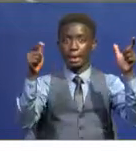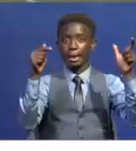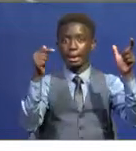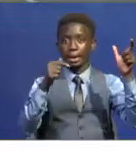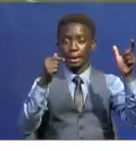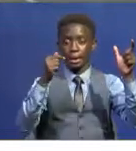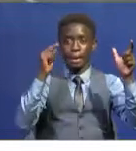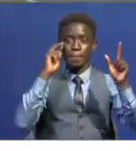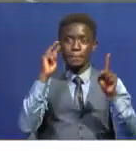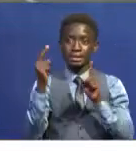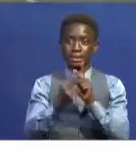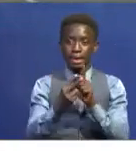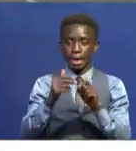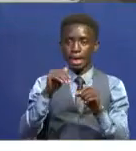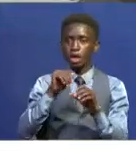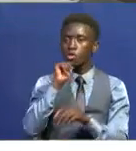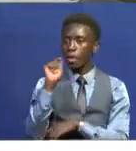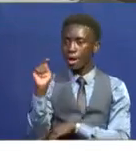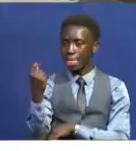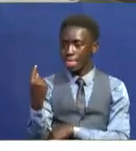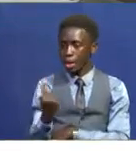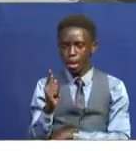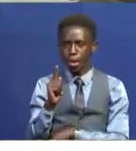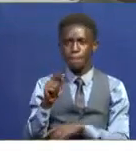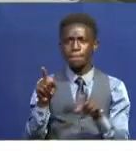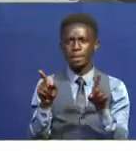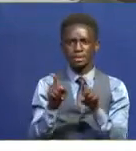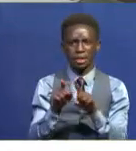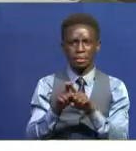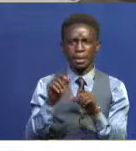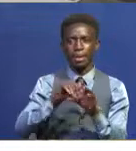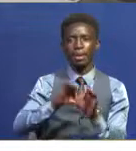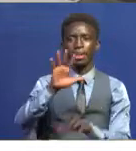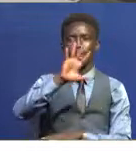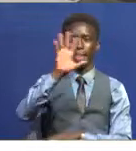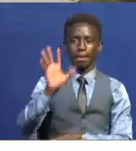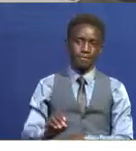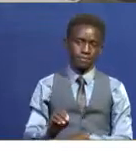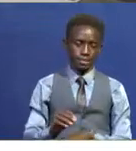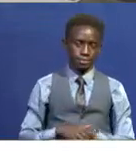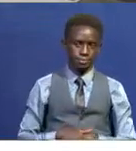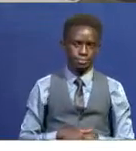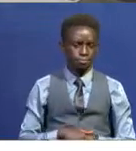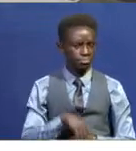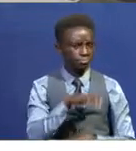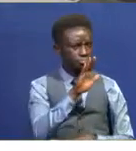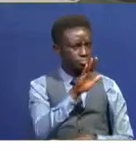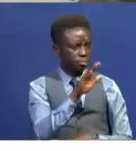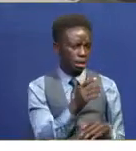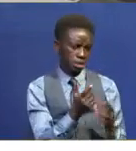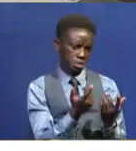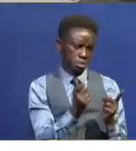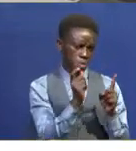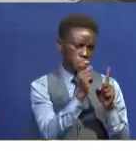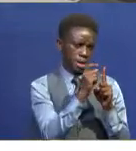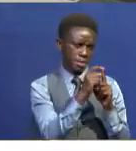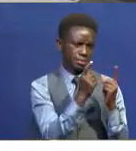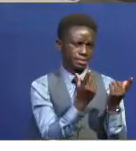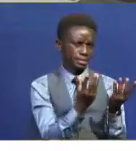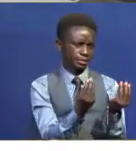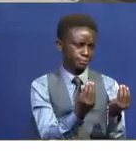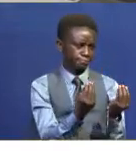Mm. Yeah. Eric, I'm looking at the Money Market Fund. In simpler terms, what exactly is it and how does it